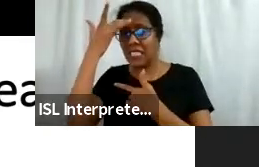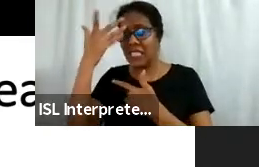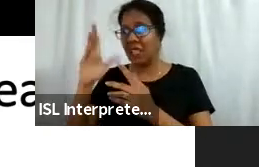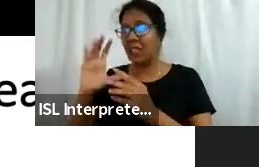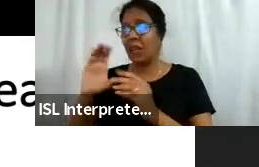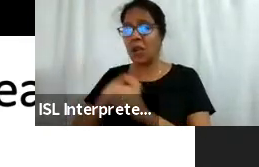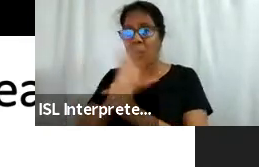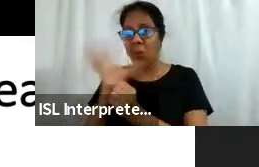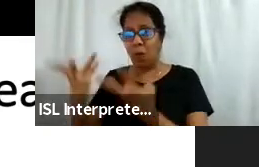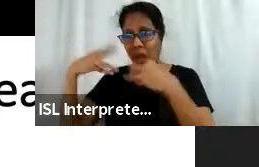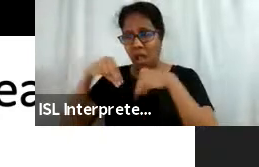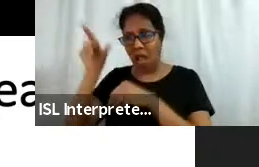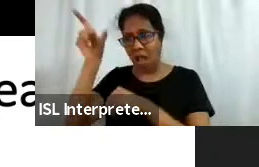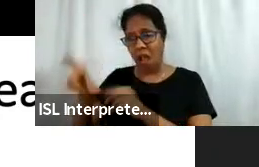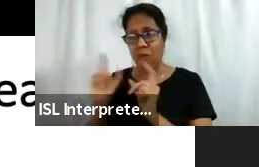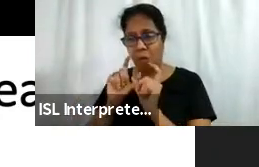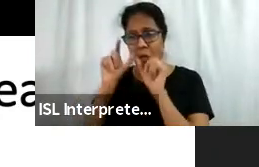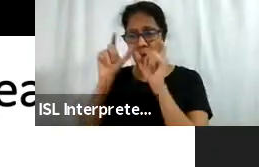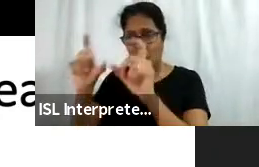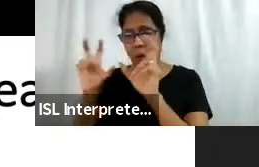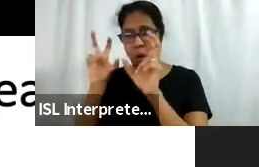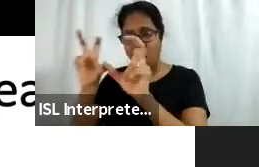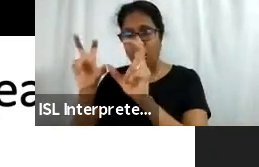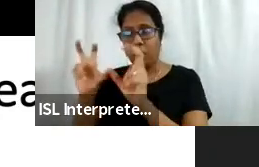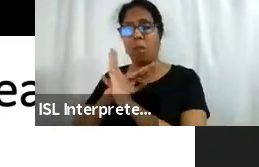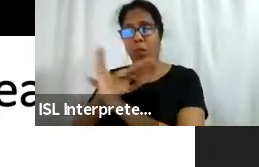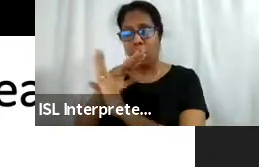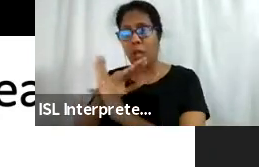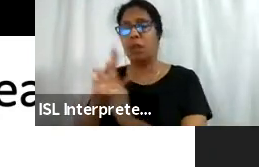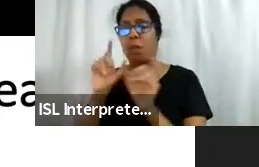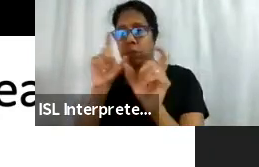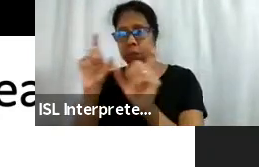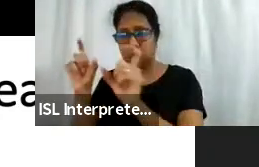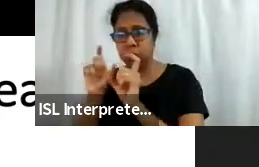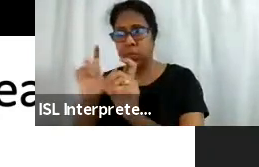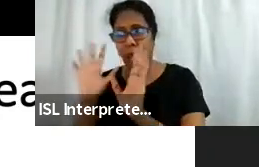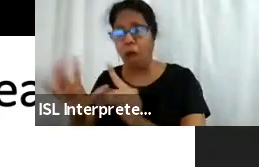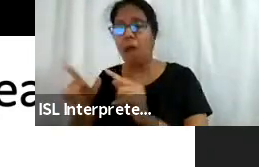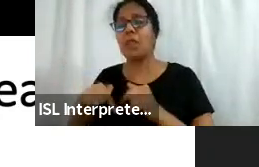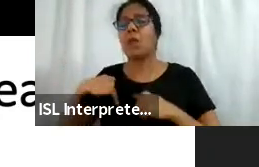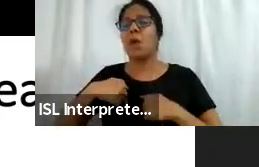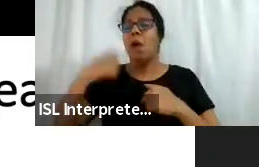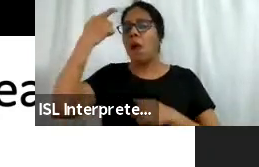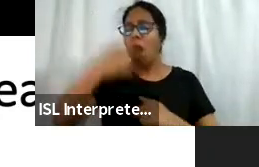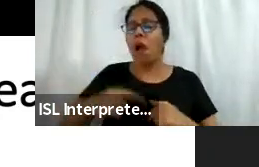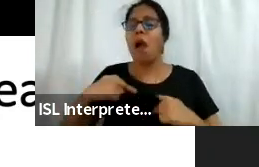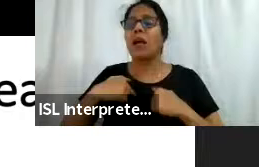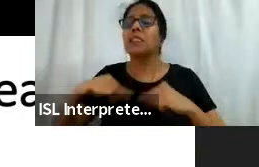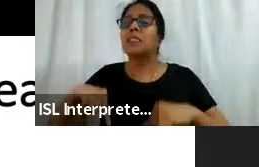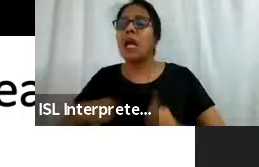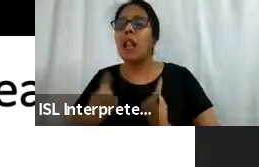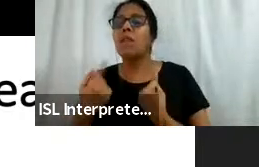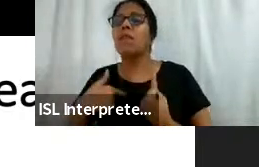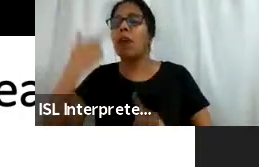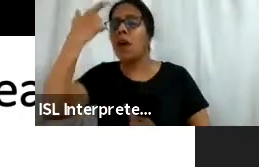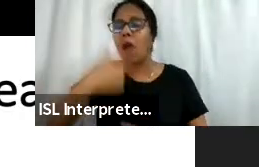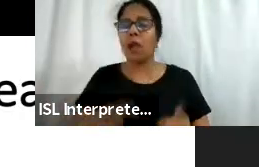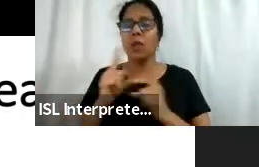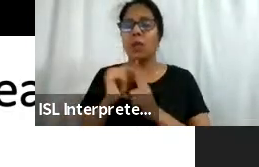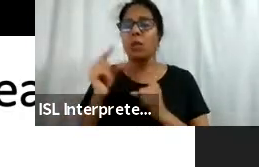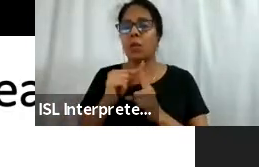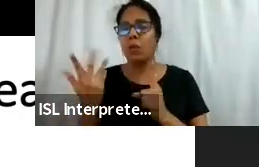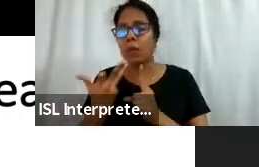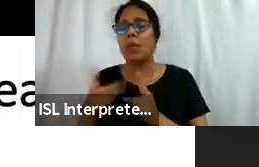the house, sometimes for your daily needs, you may have to request your relatives, friends, and neighbors